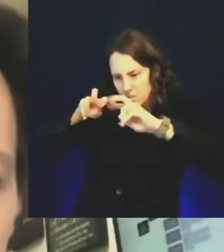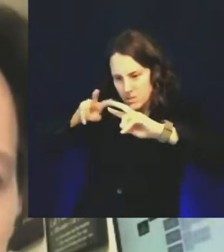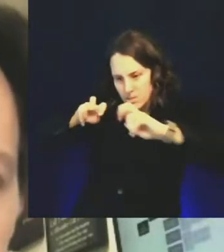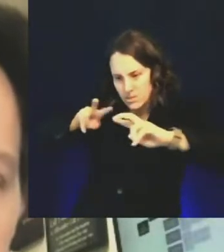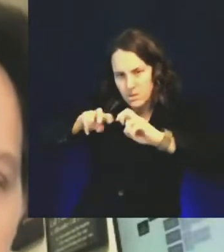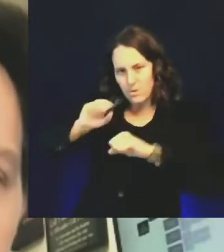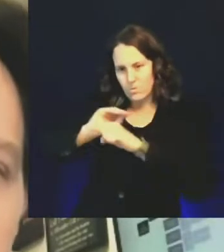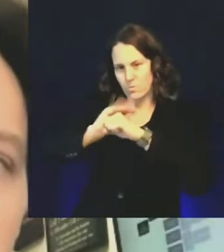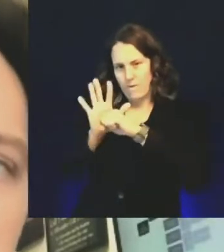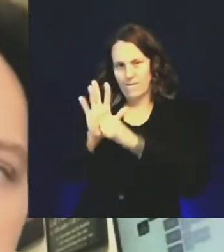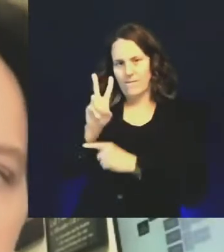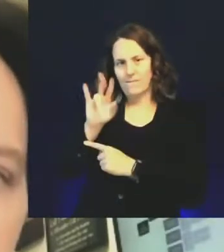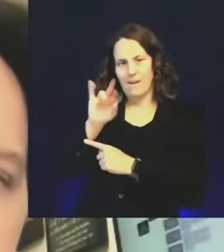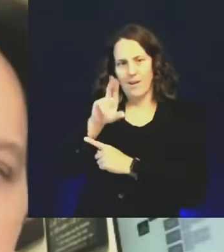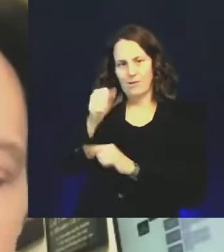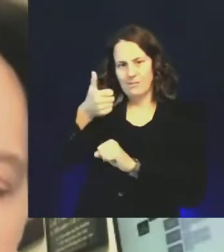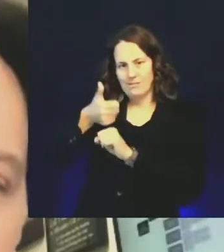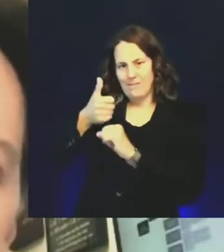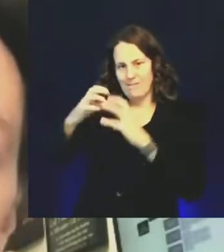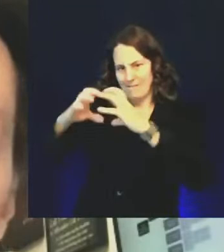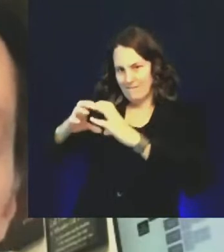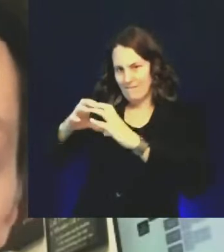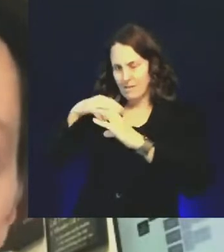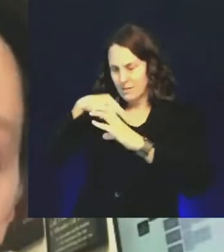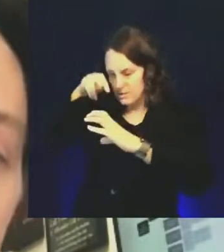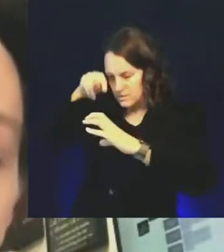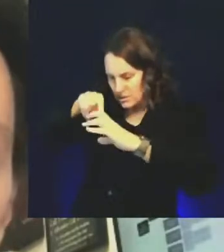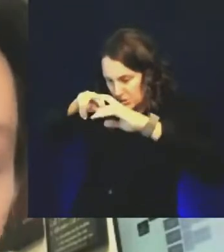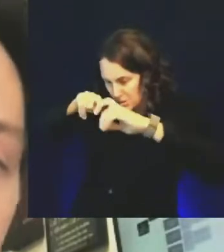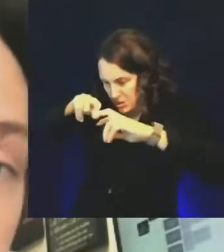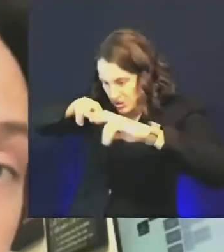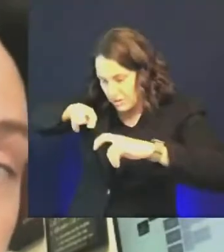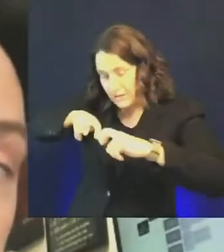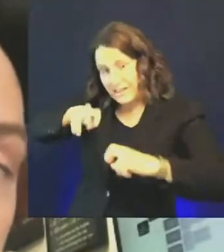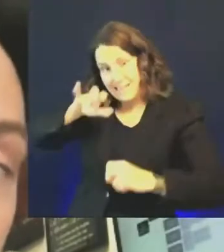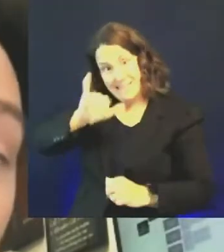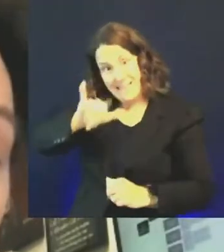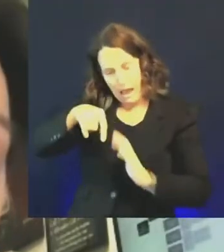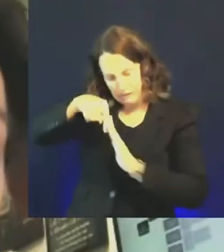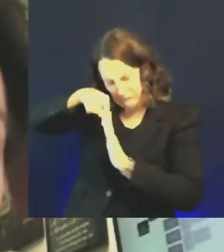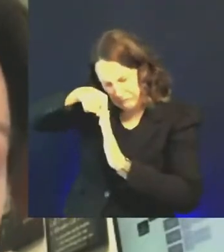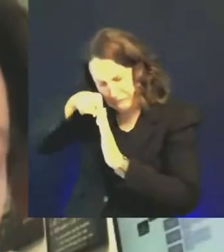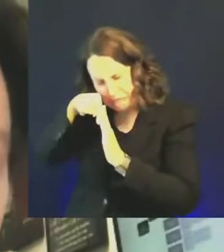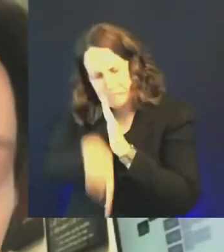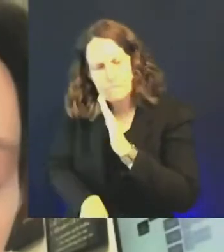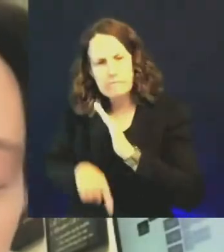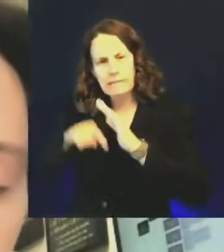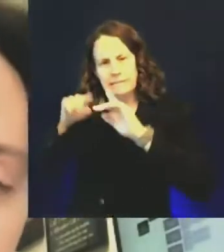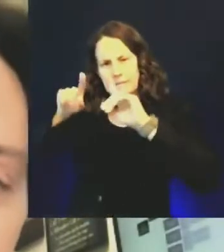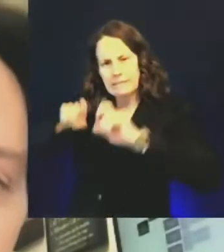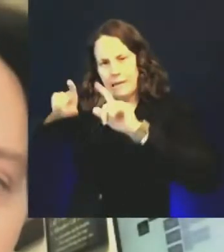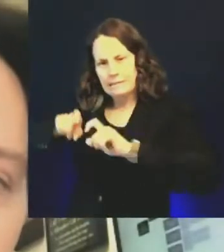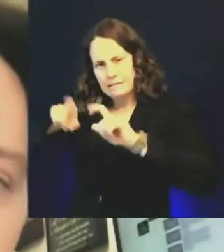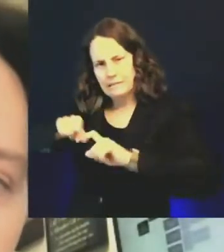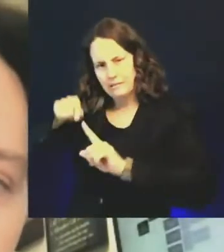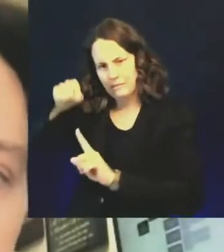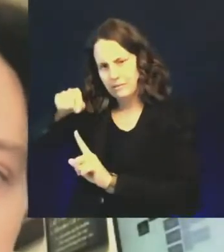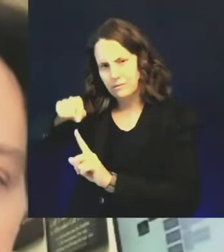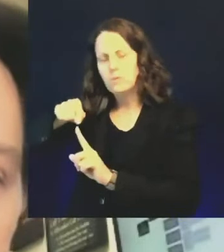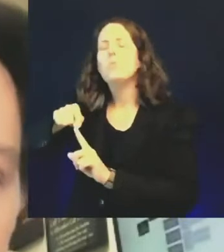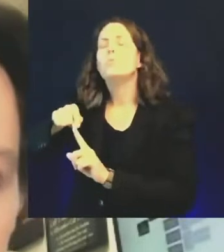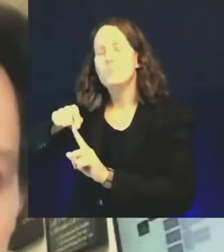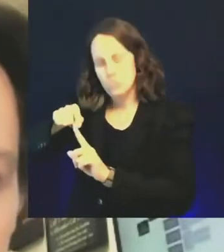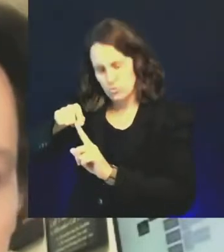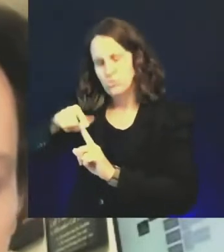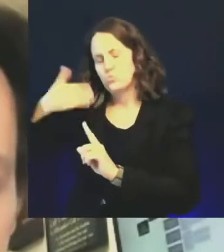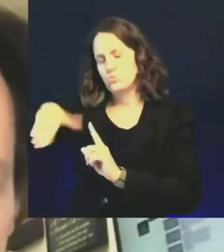at the genome, the genetic sequence. So that takes 2, maybe up to times 4 weeks of processing